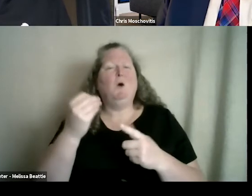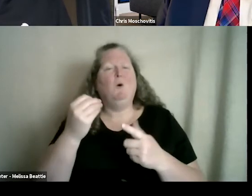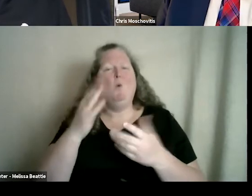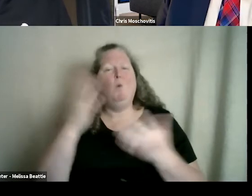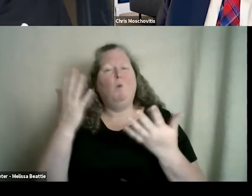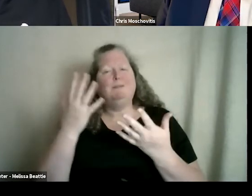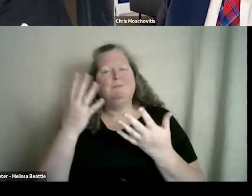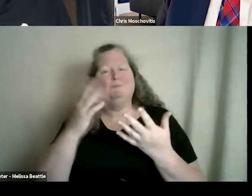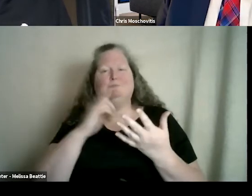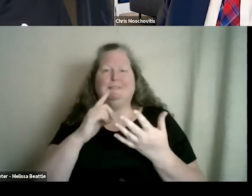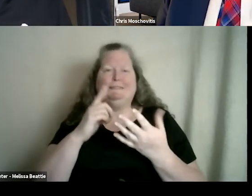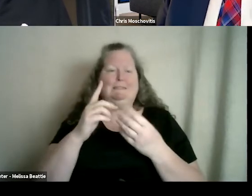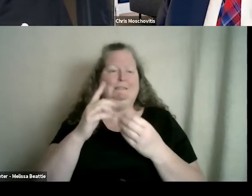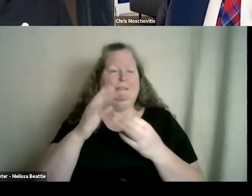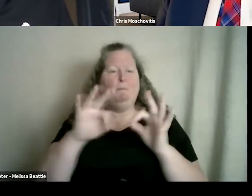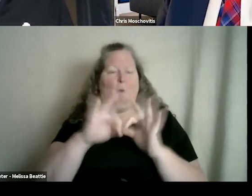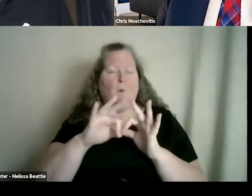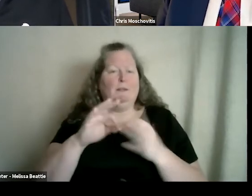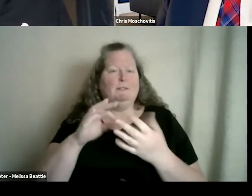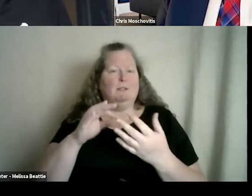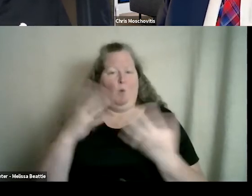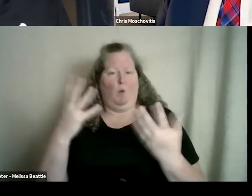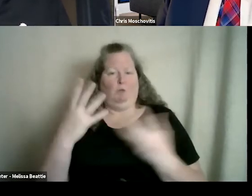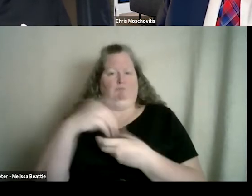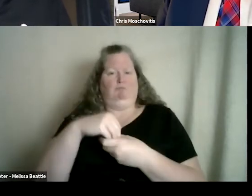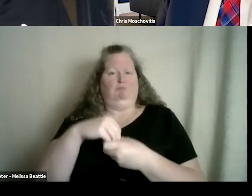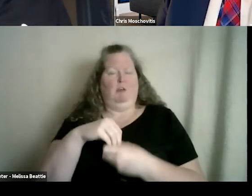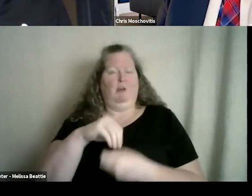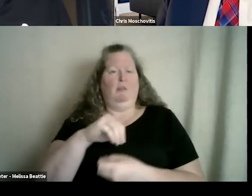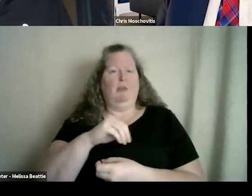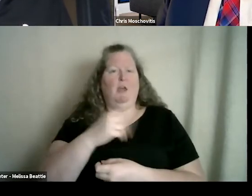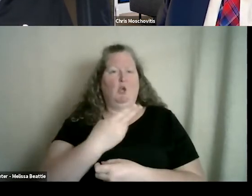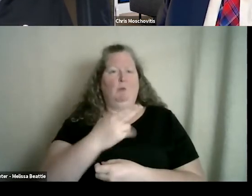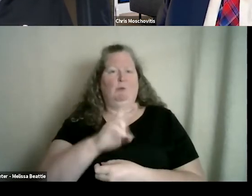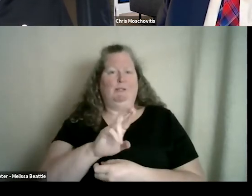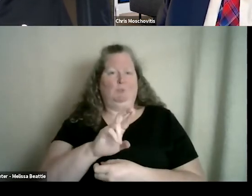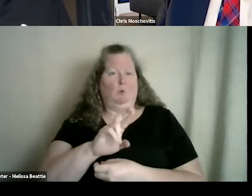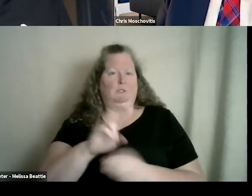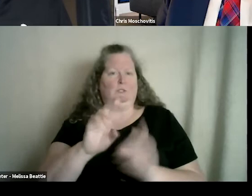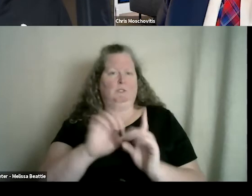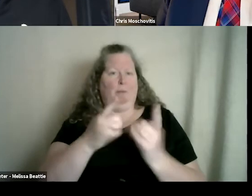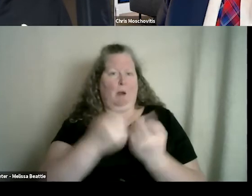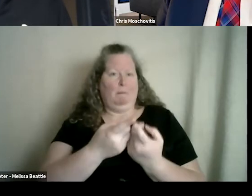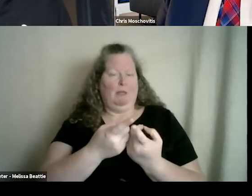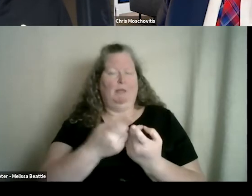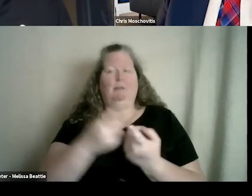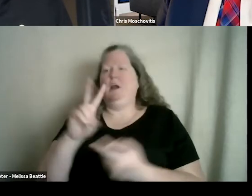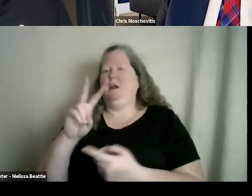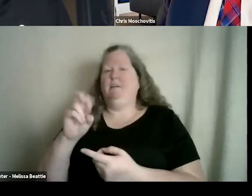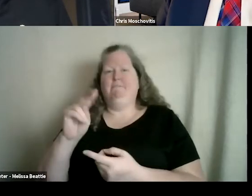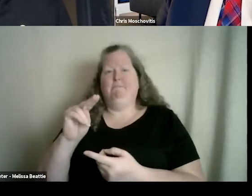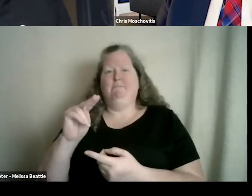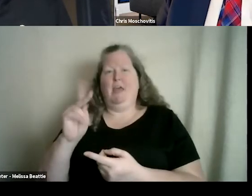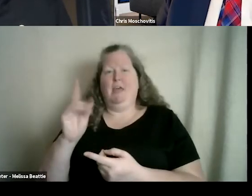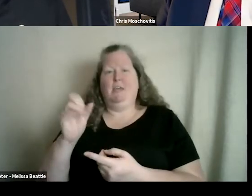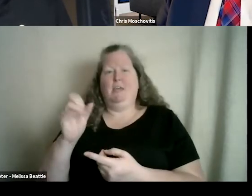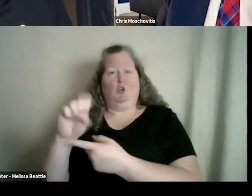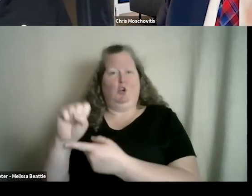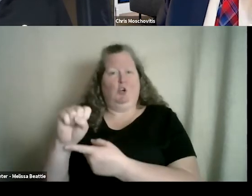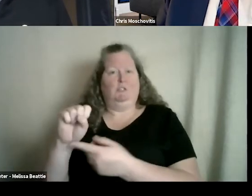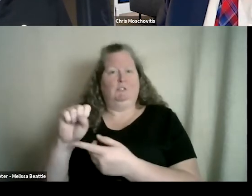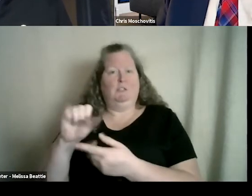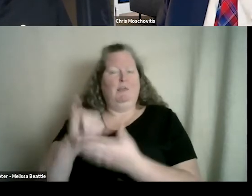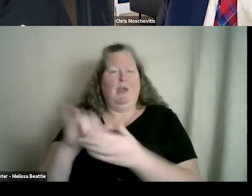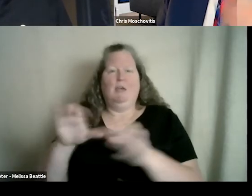human resources department. There are vendors that do an excellent job at this, and there's quizzes that